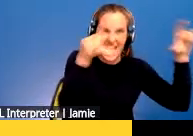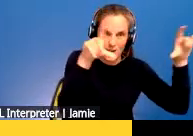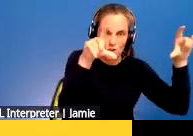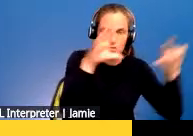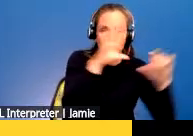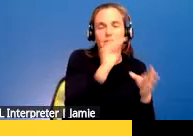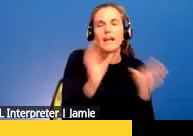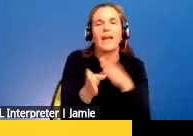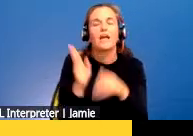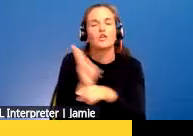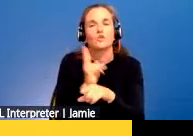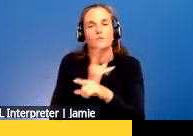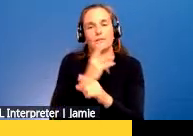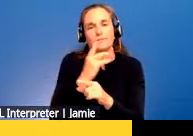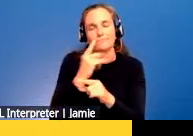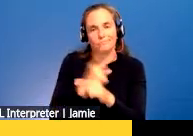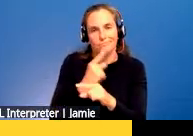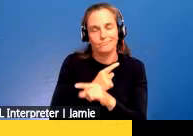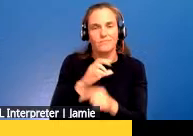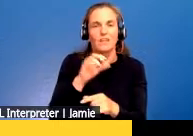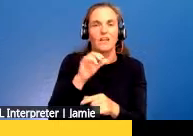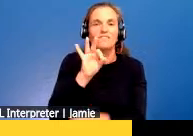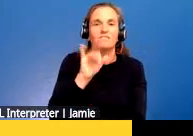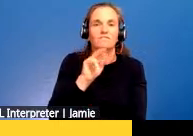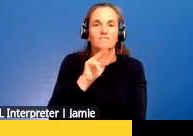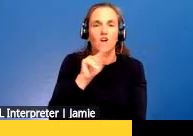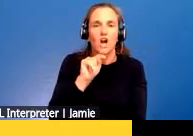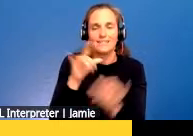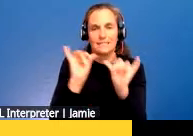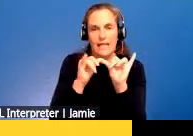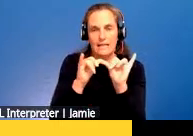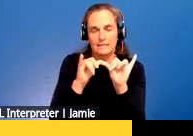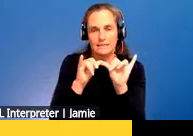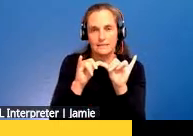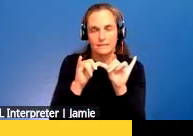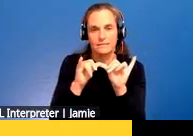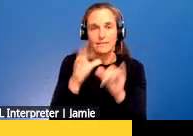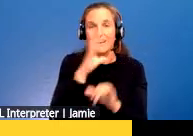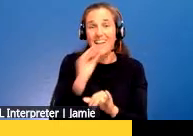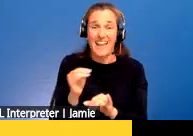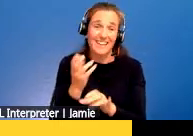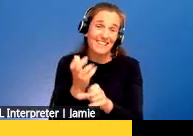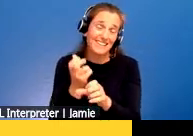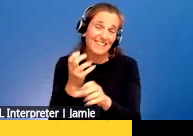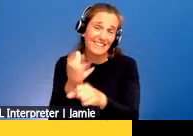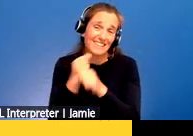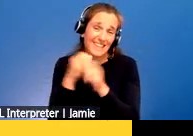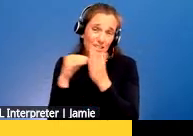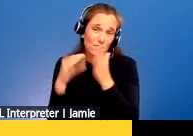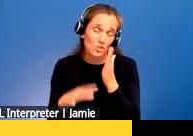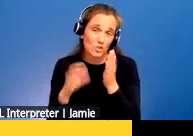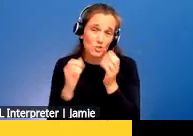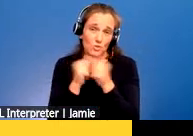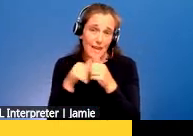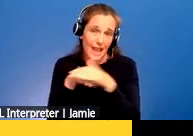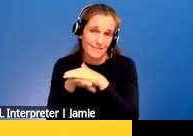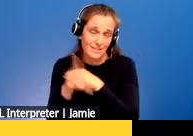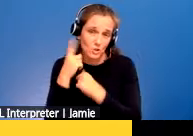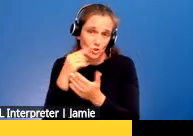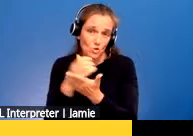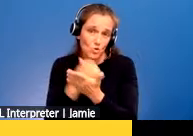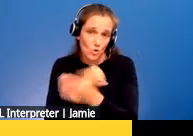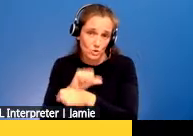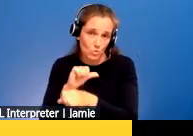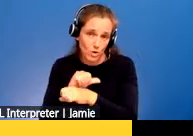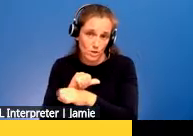That's a great place to start. And of course, getting students access to their coursework so they're able to participate is a really